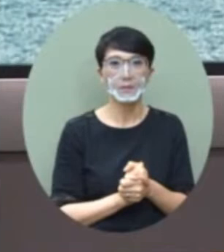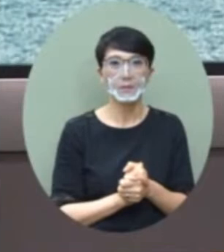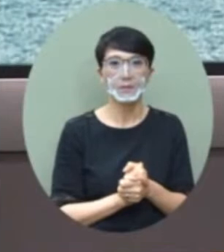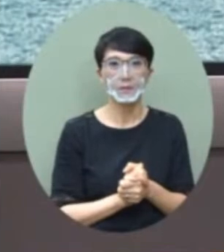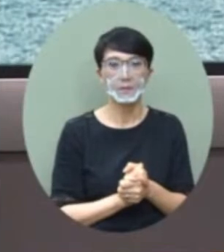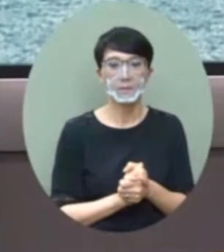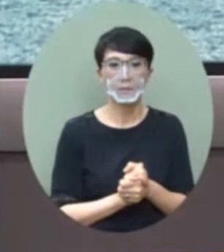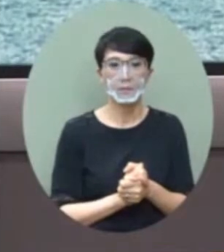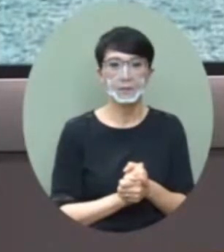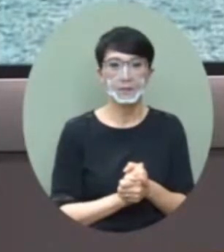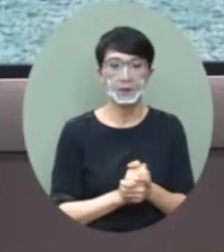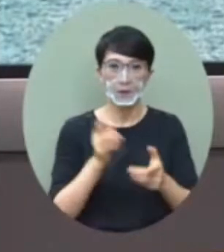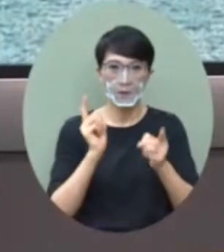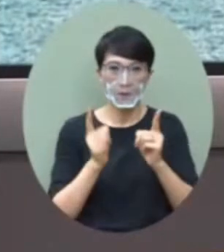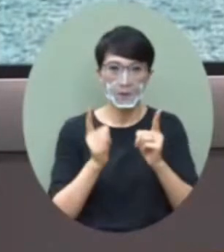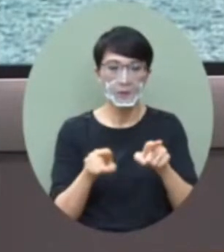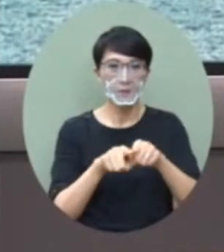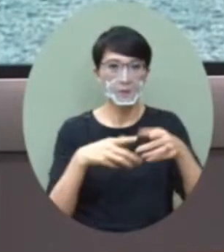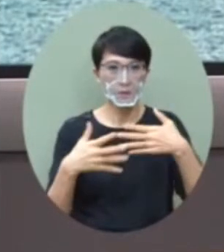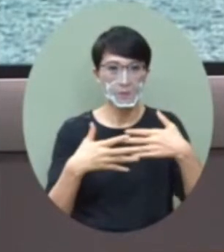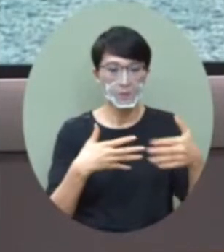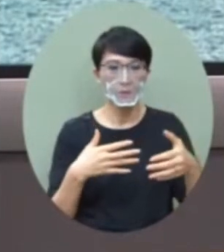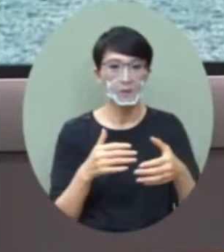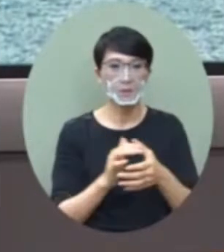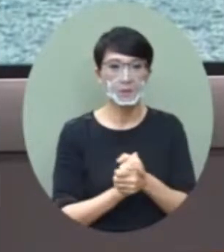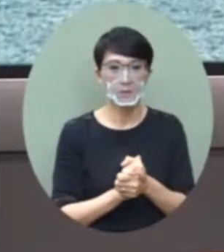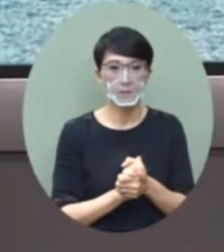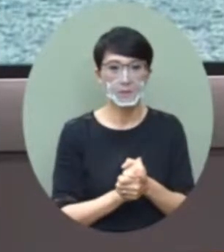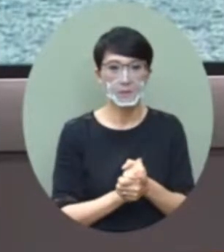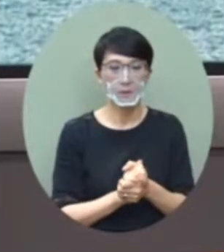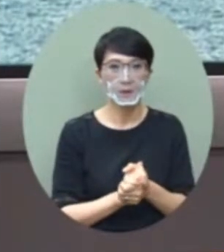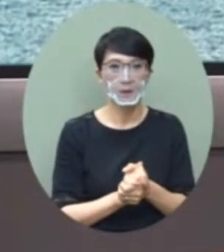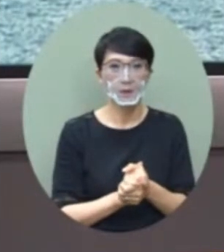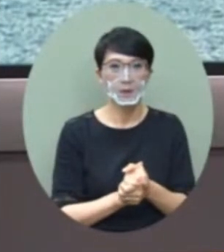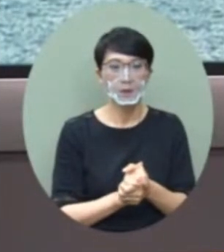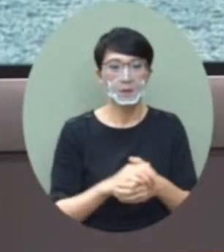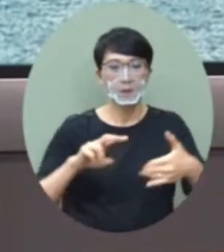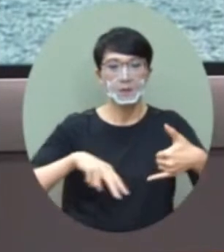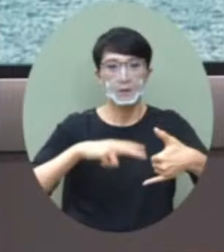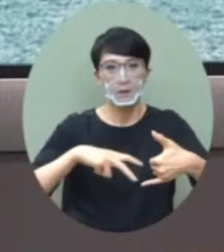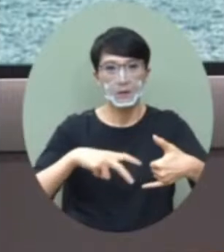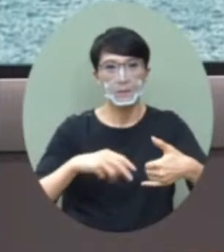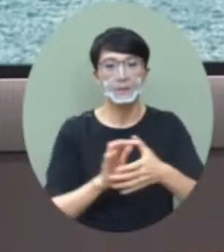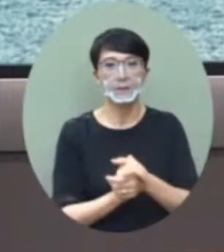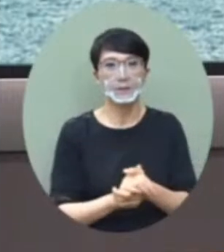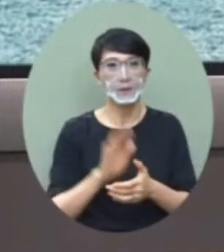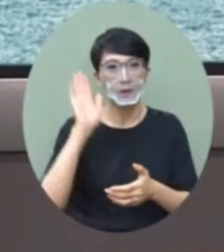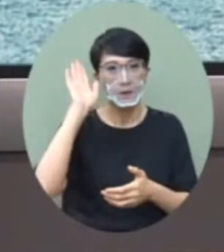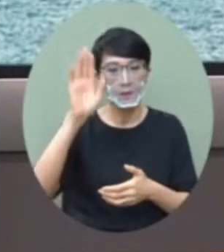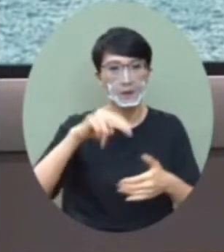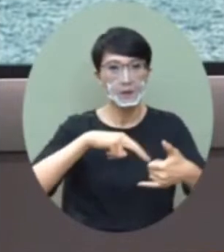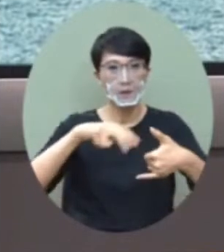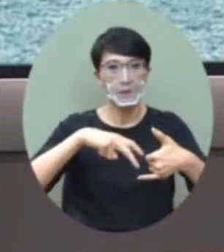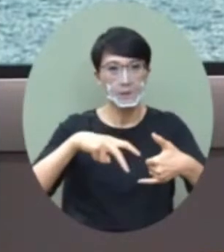front row, please. from TVB.